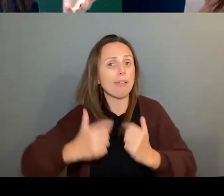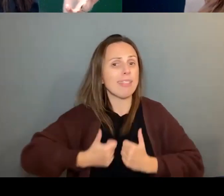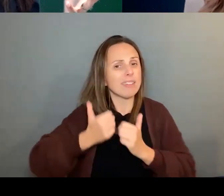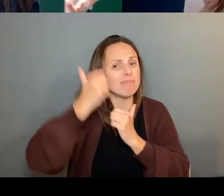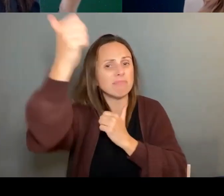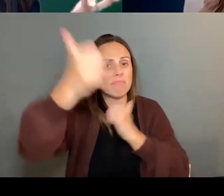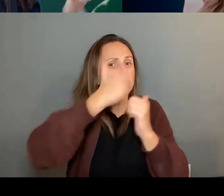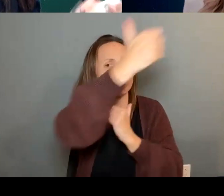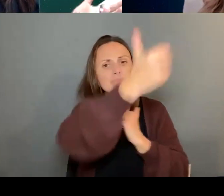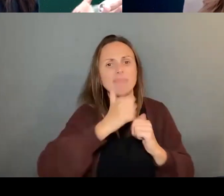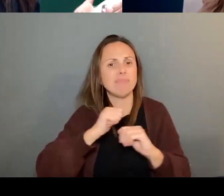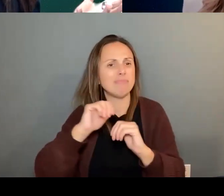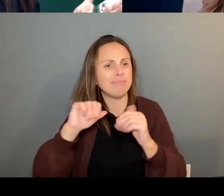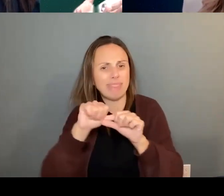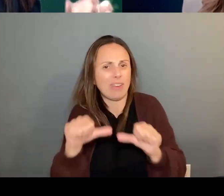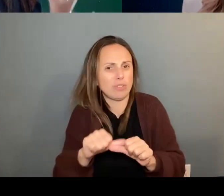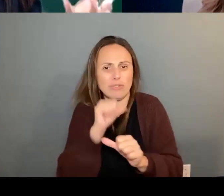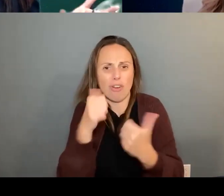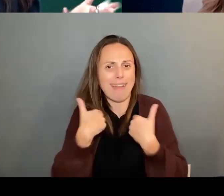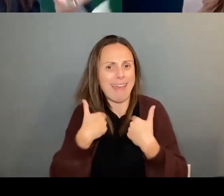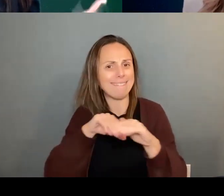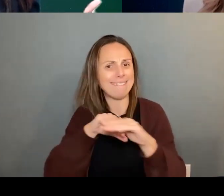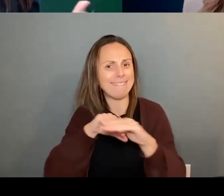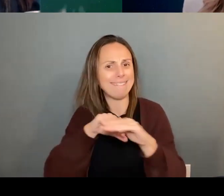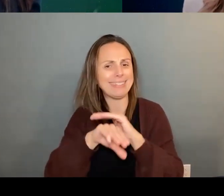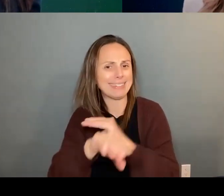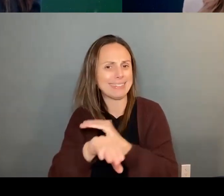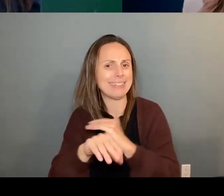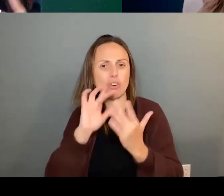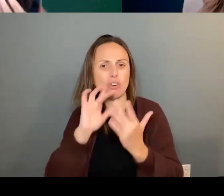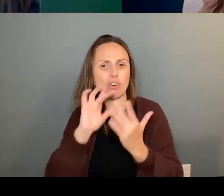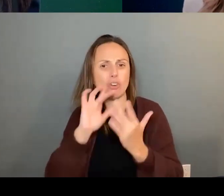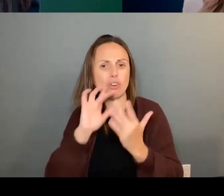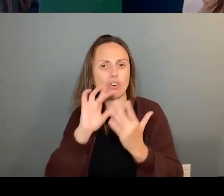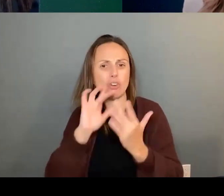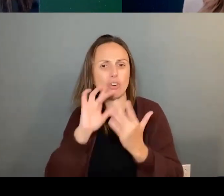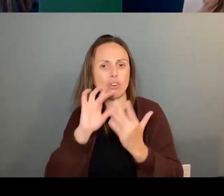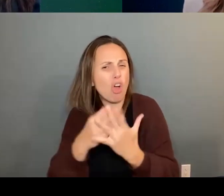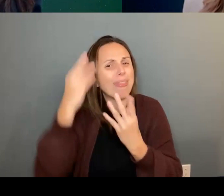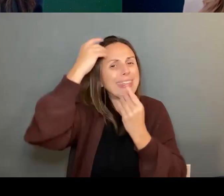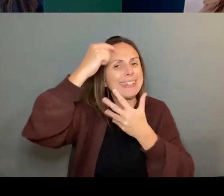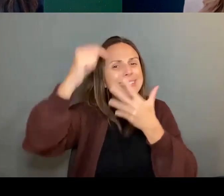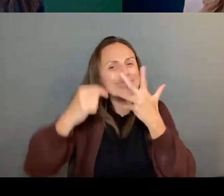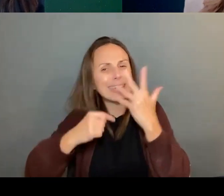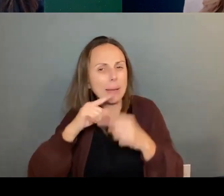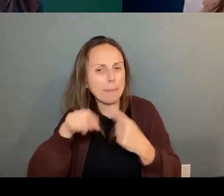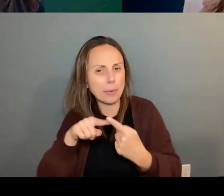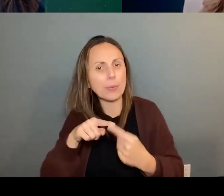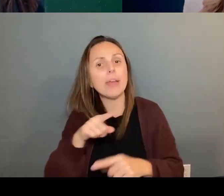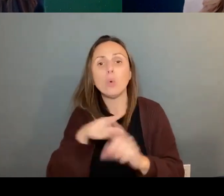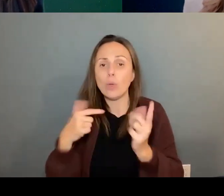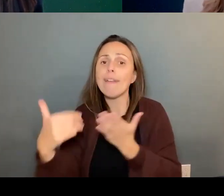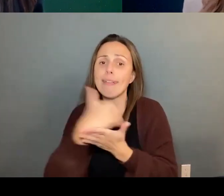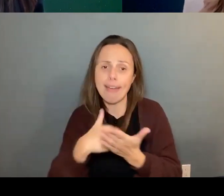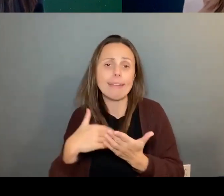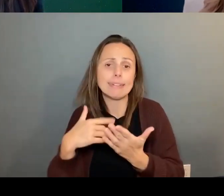the province that actually don't have easy access to digital solutions. So these are all things we're thinking about. We did collect